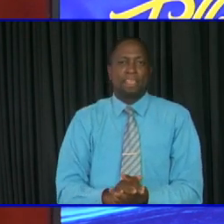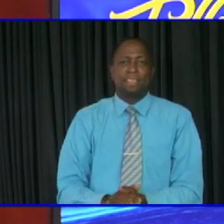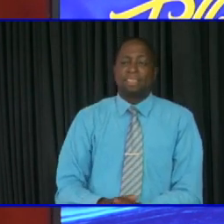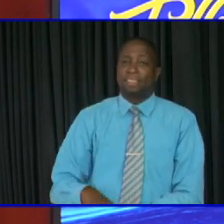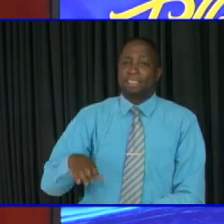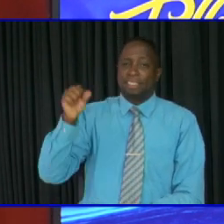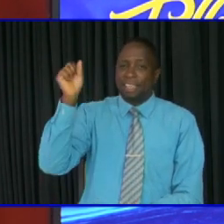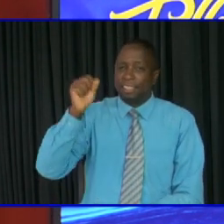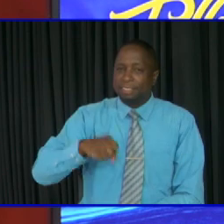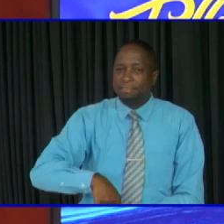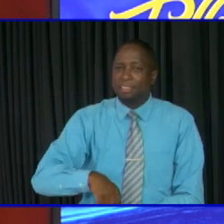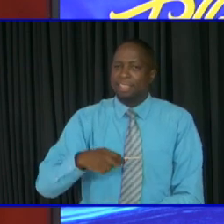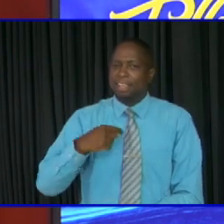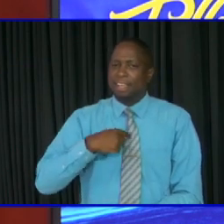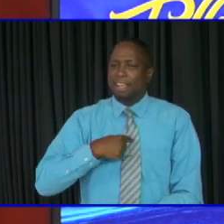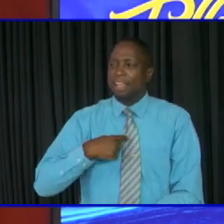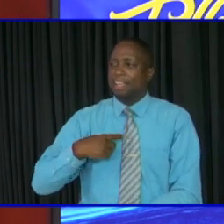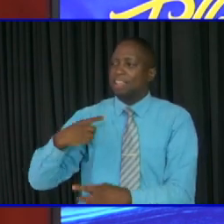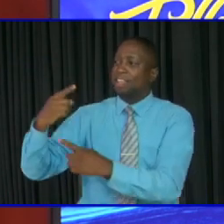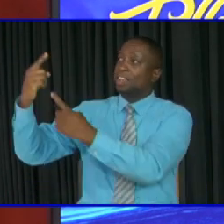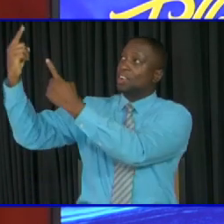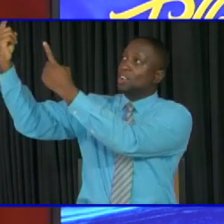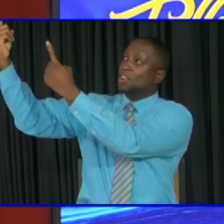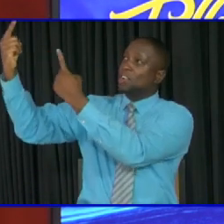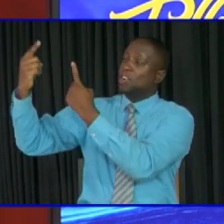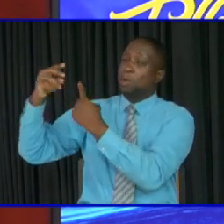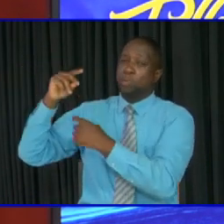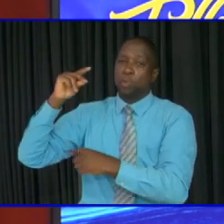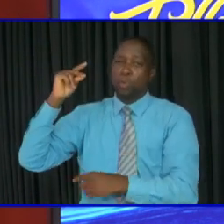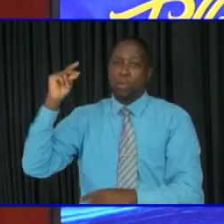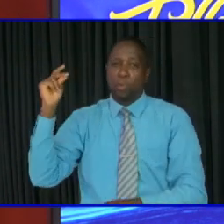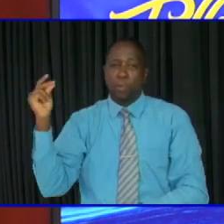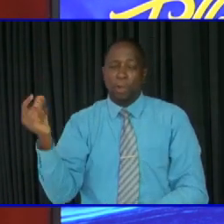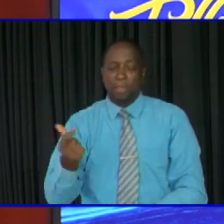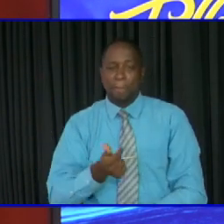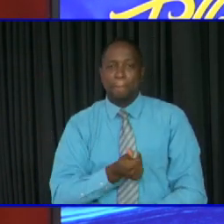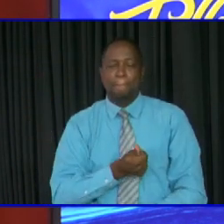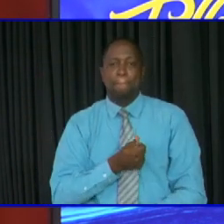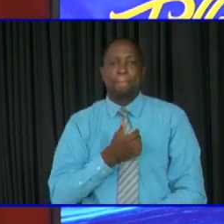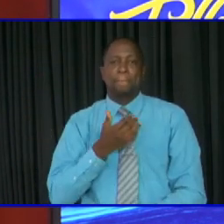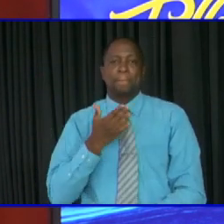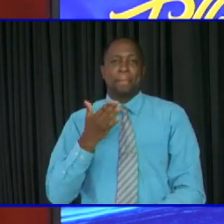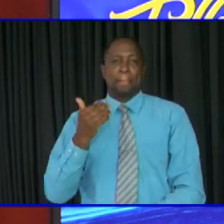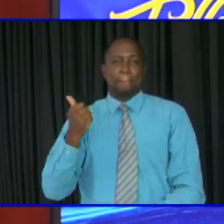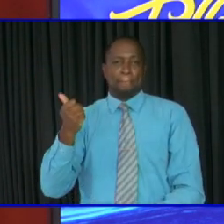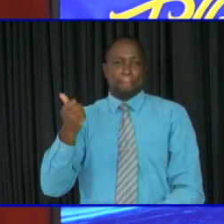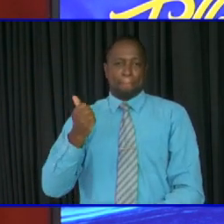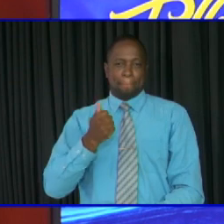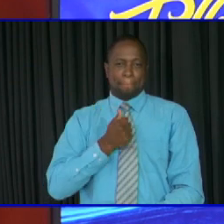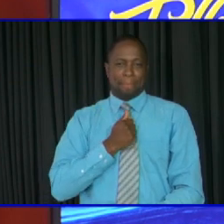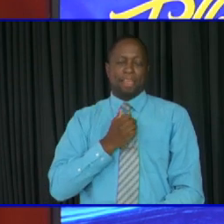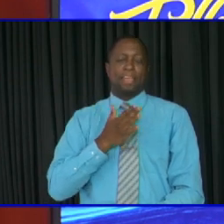Behold, I come quickly, mine own to